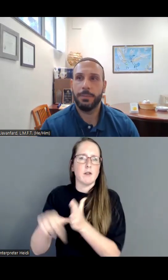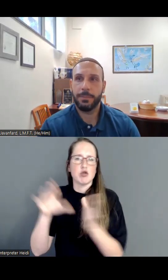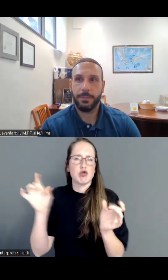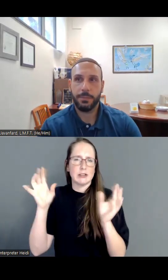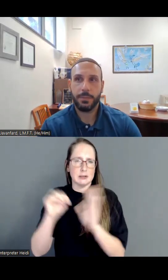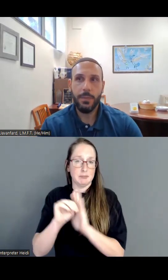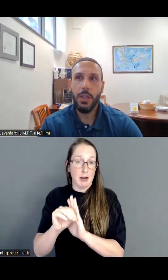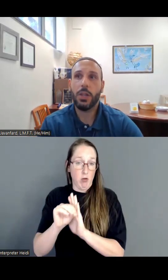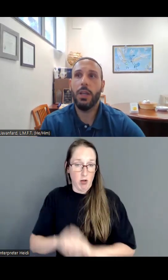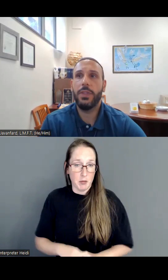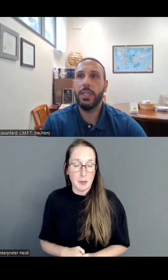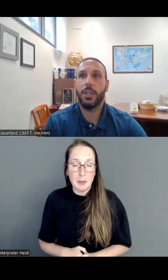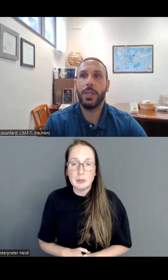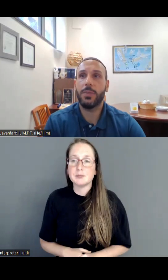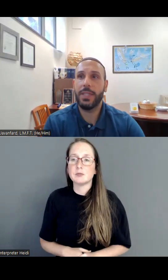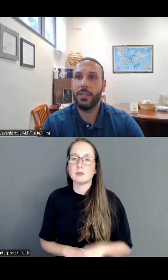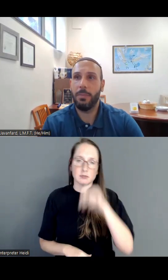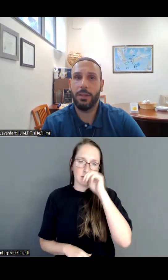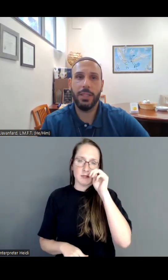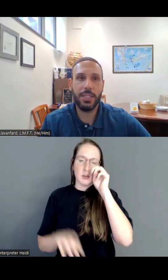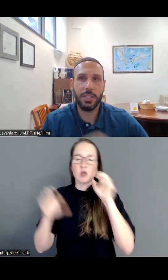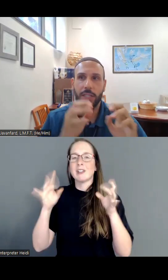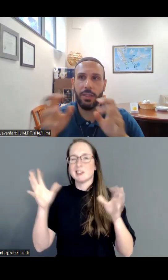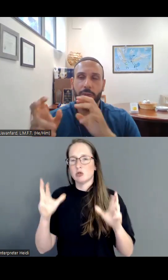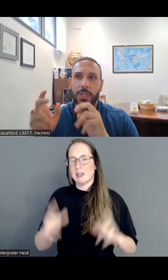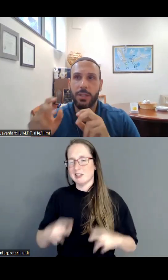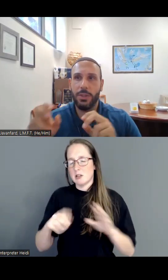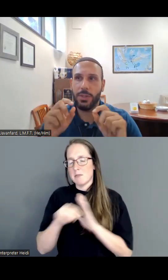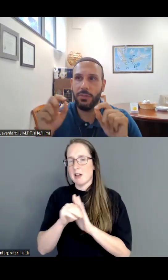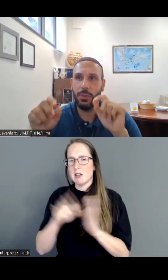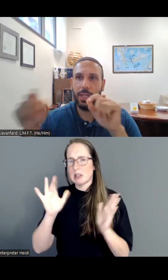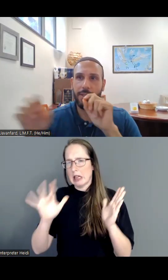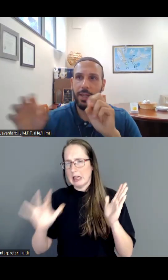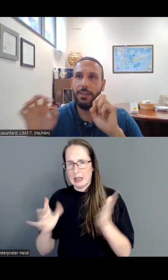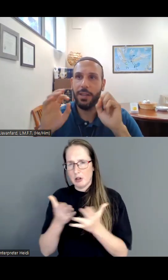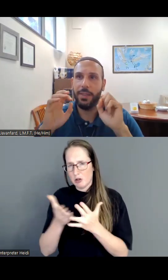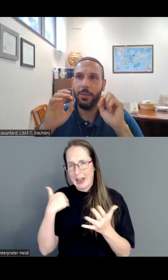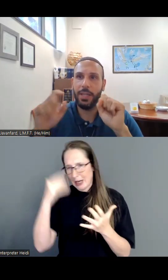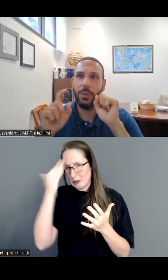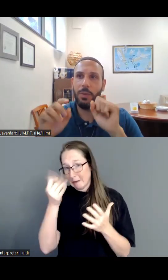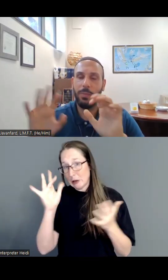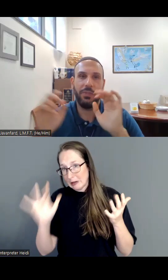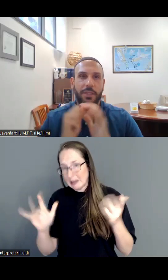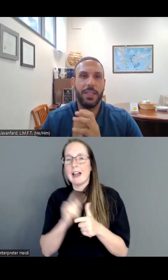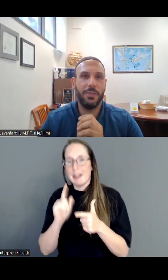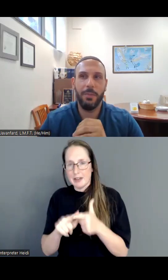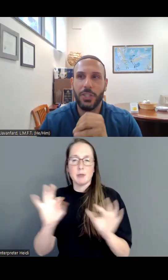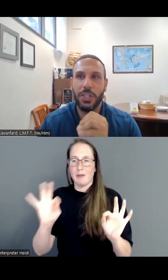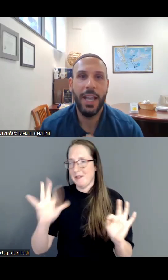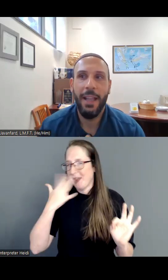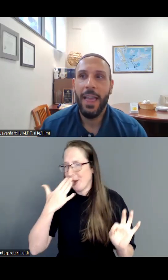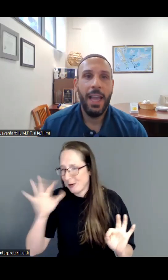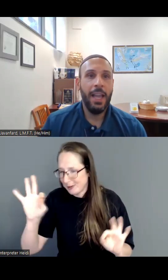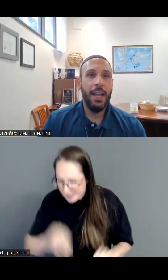model, the crisis residential model. Let's just click through because I know that there's a few clicks there, and then we'll end with one. Perfect. Thank you very